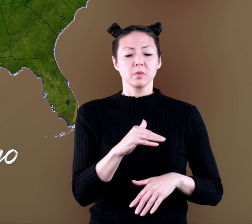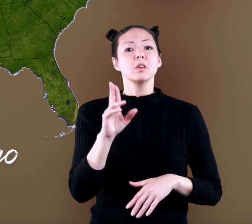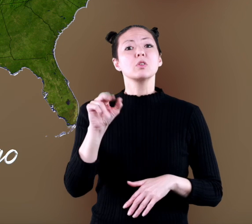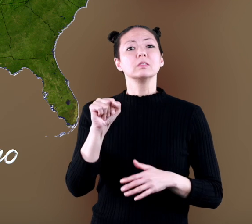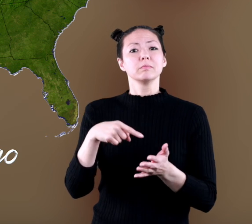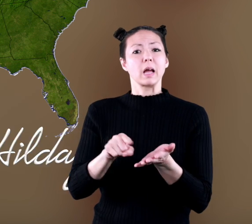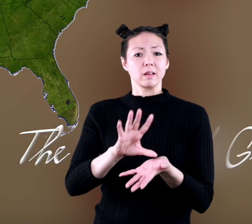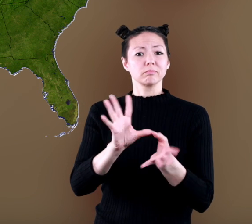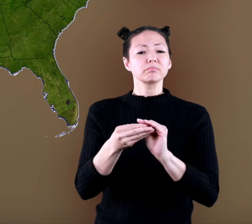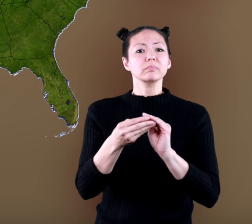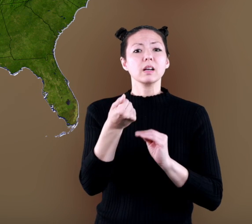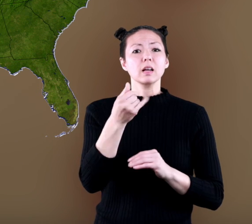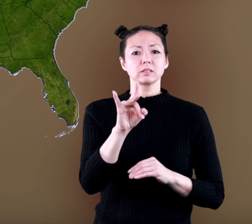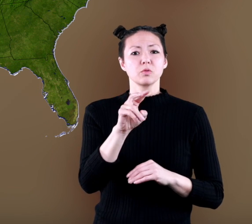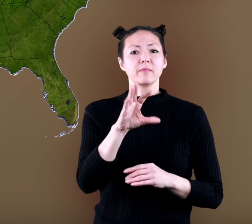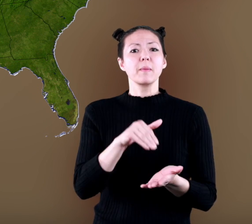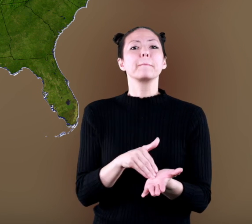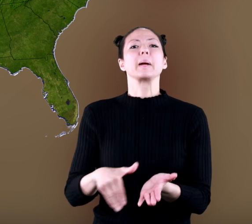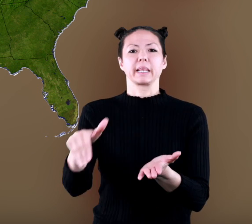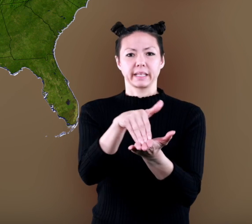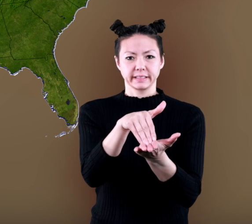U.S. paid a total of